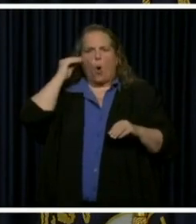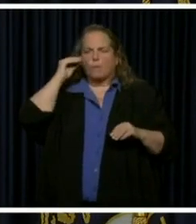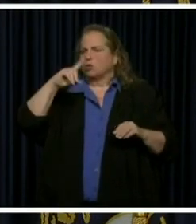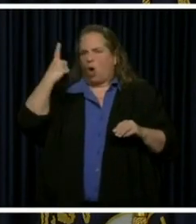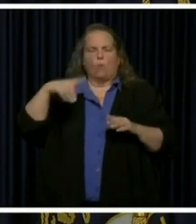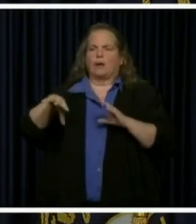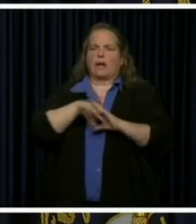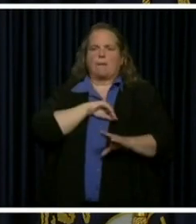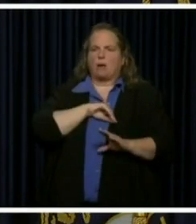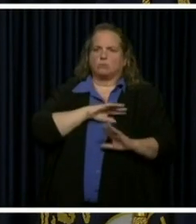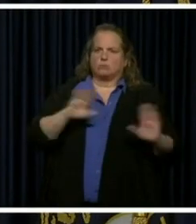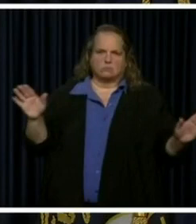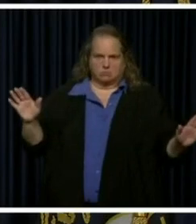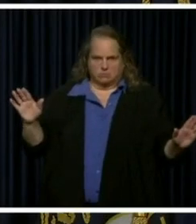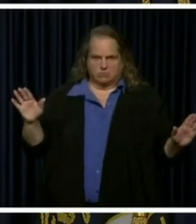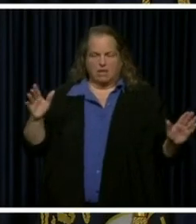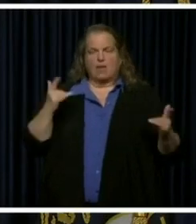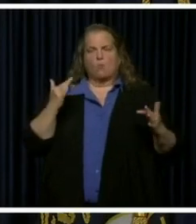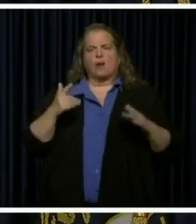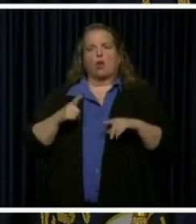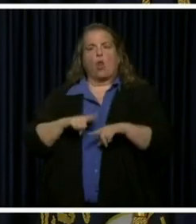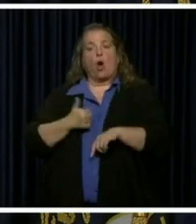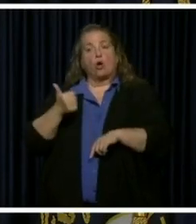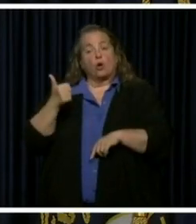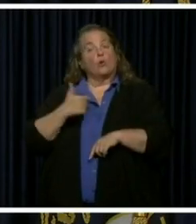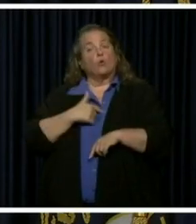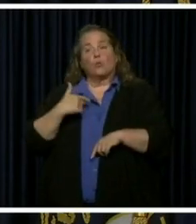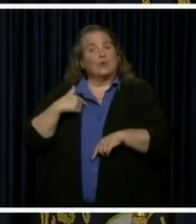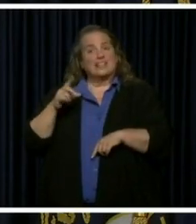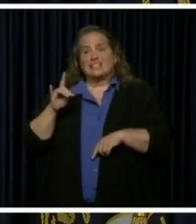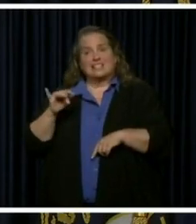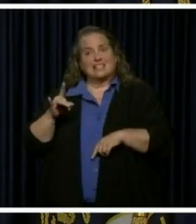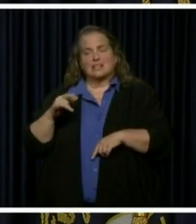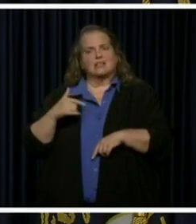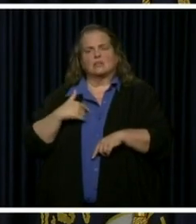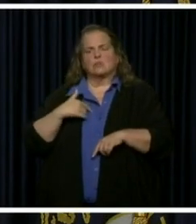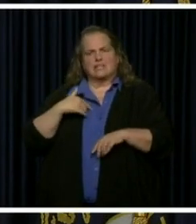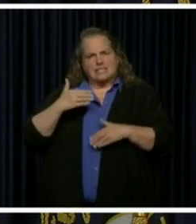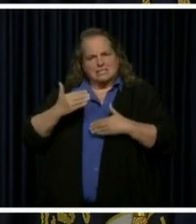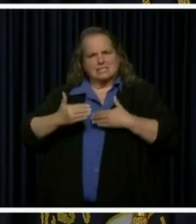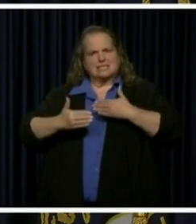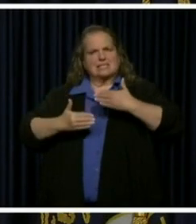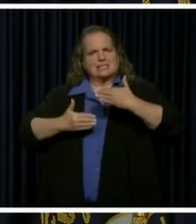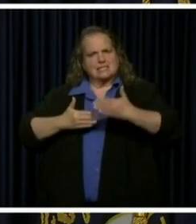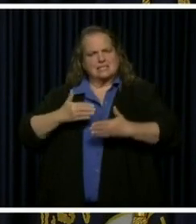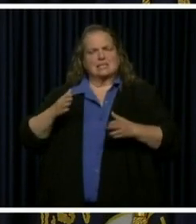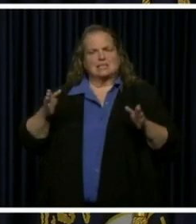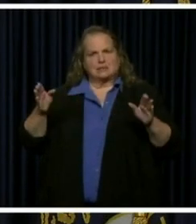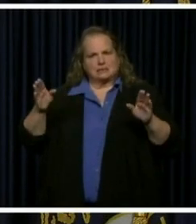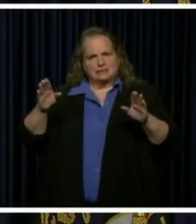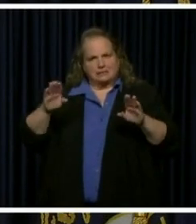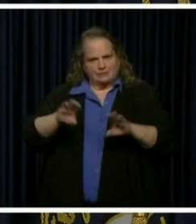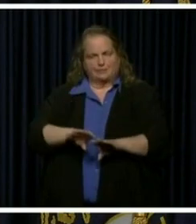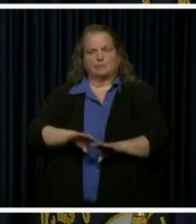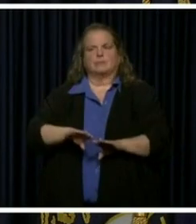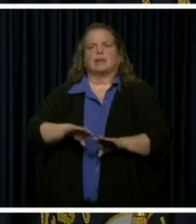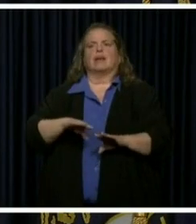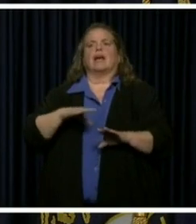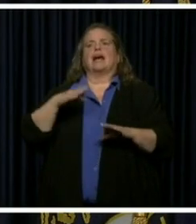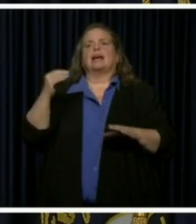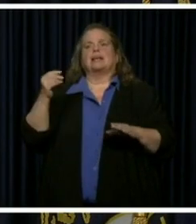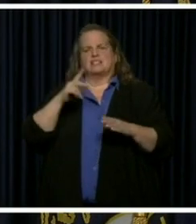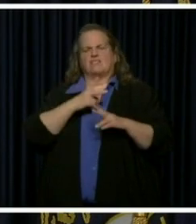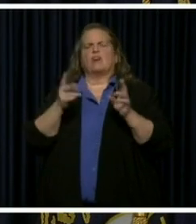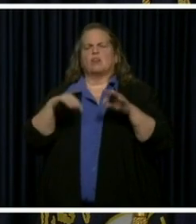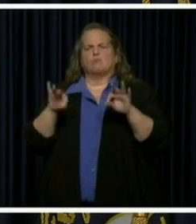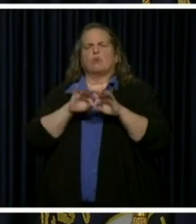it, they waited longer. But what we did is we stepped into it, and I think it's really important. For me, can you